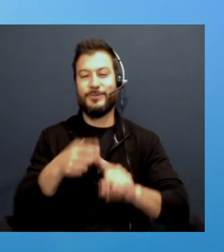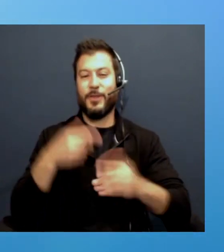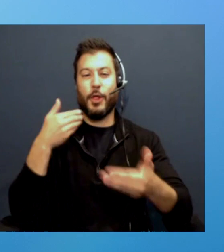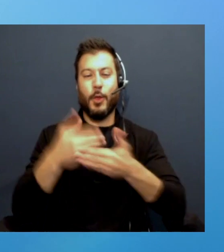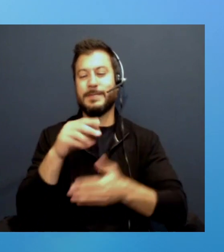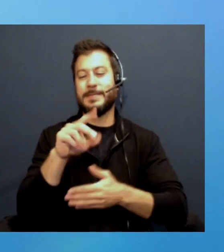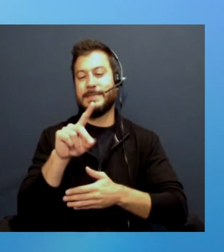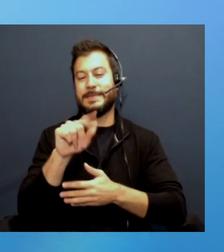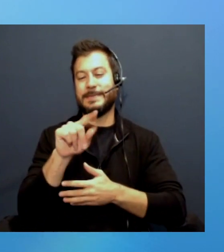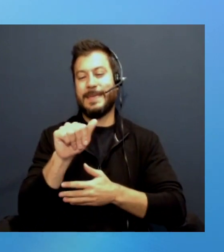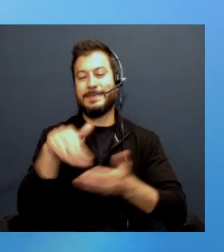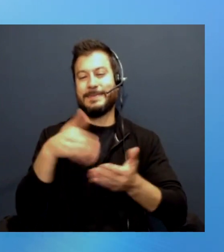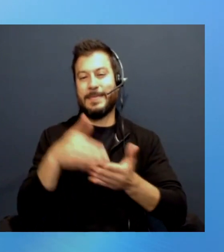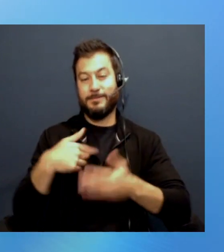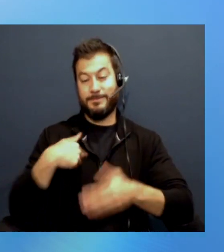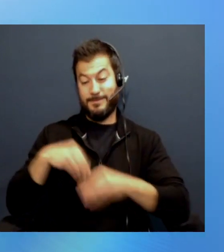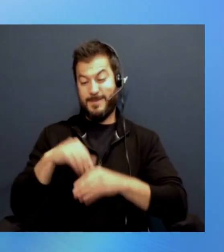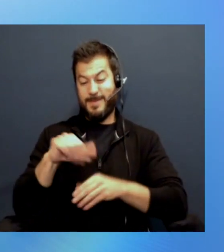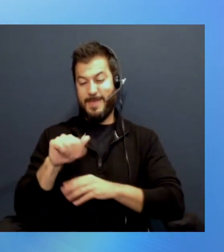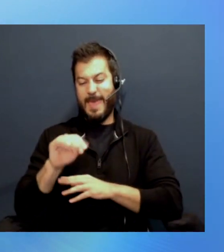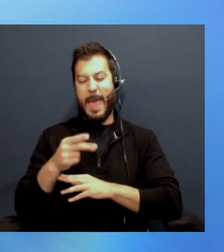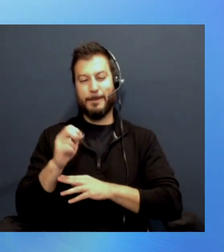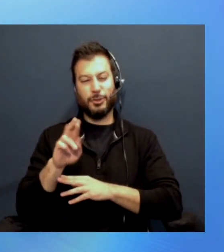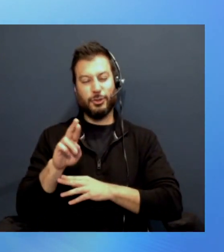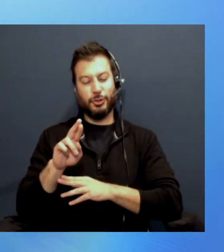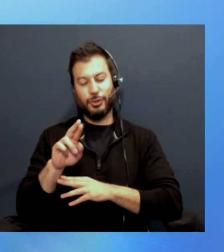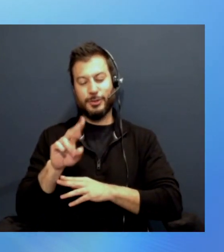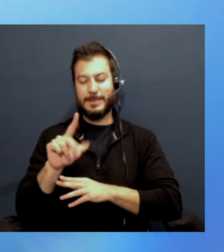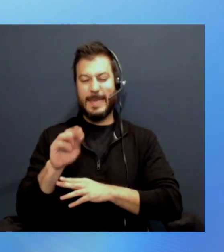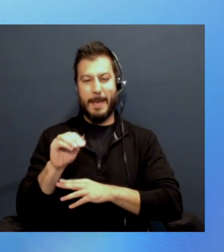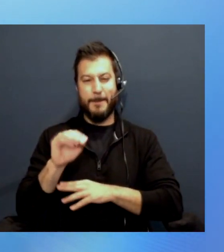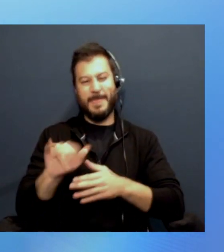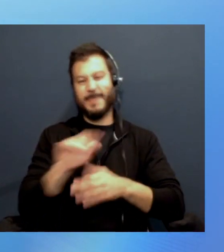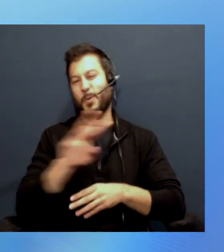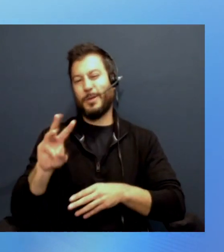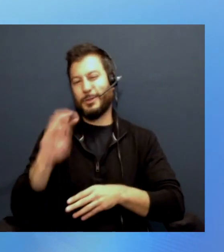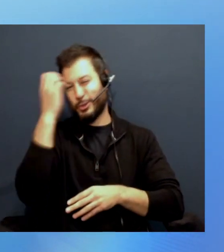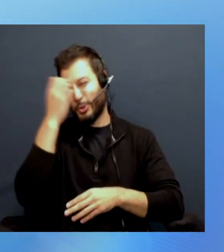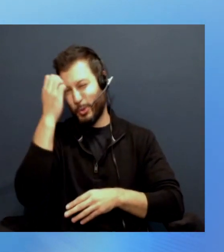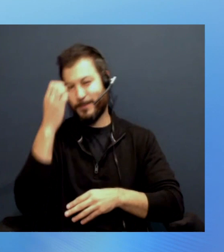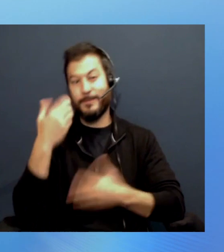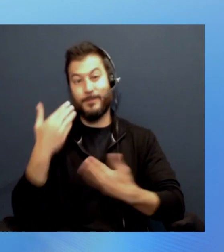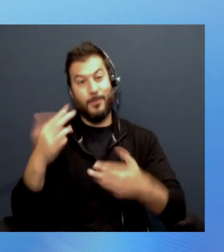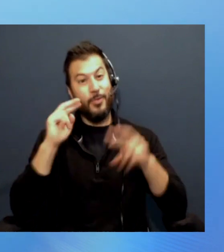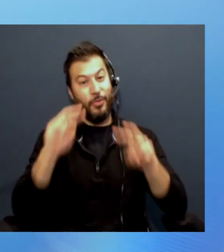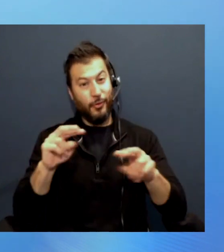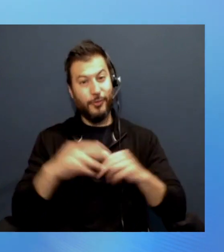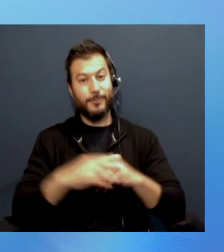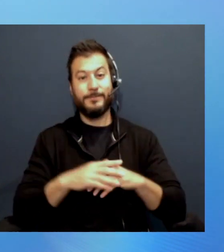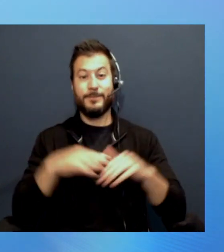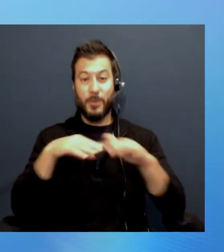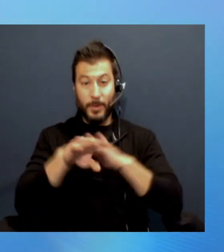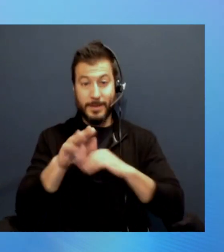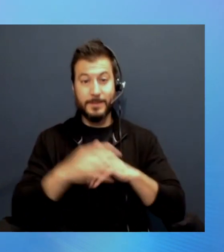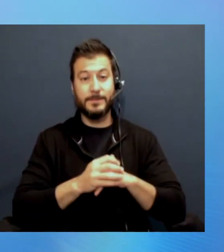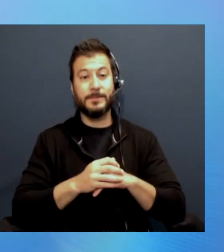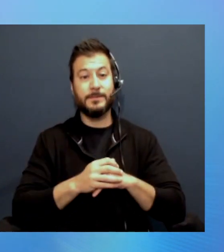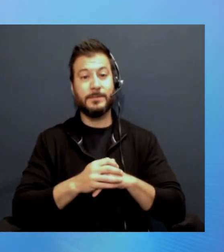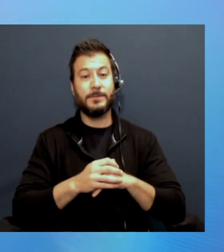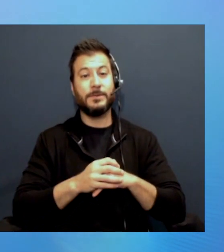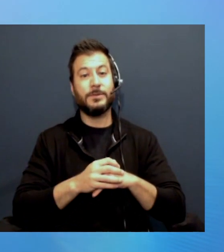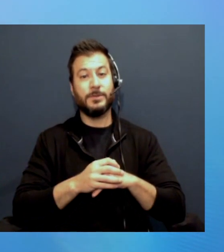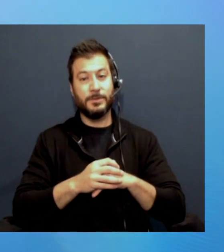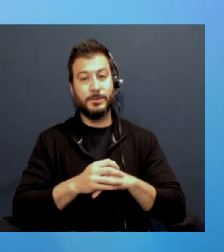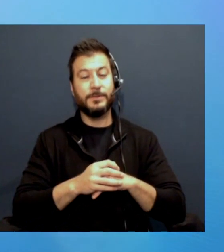will redirect me to the closest data center. Now, since I'm in Amsterdam, that's going to be Western Europe for me. So let's have a look. Let's go